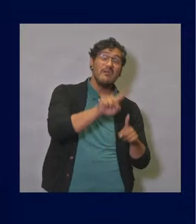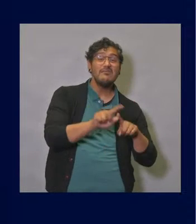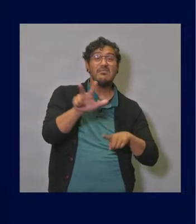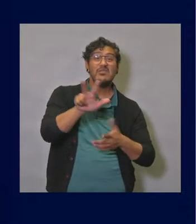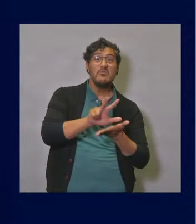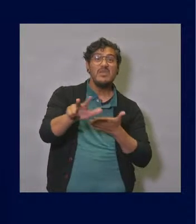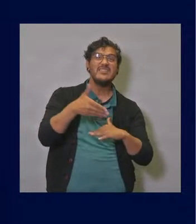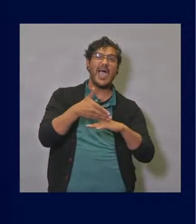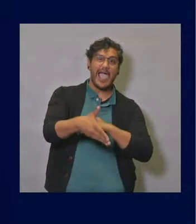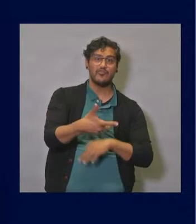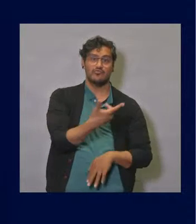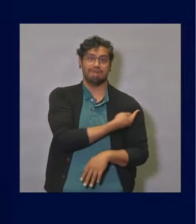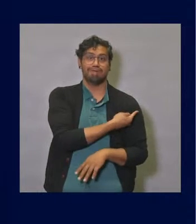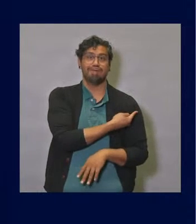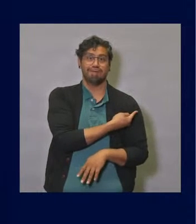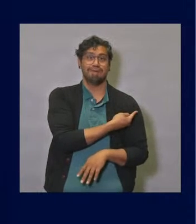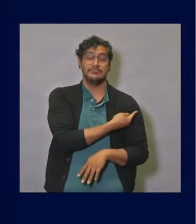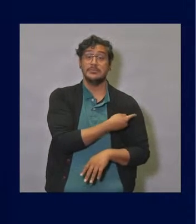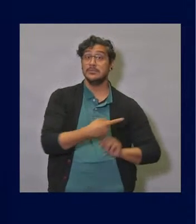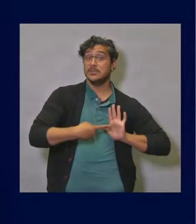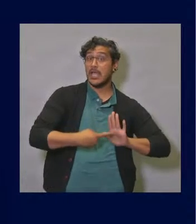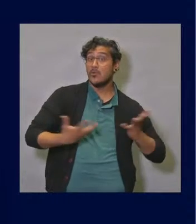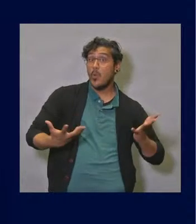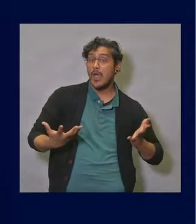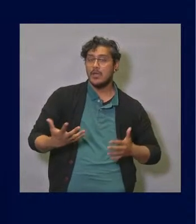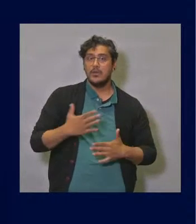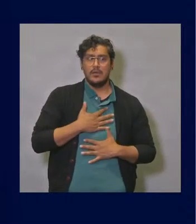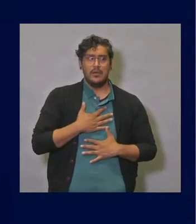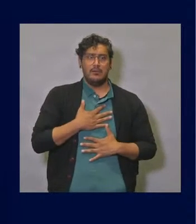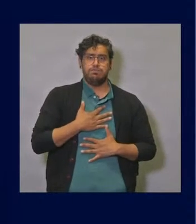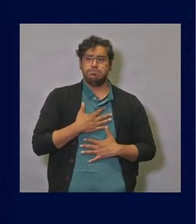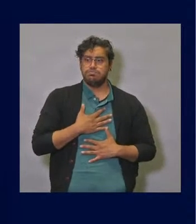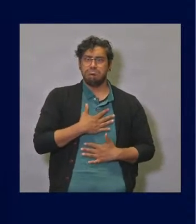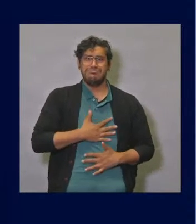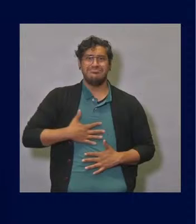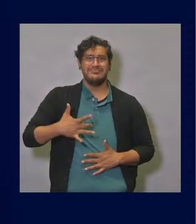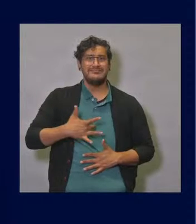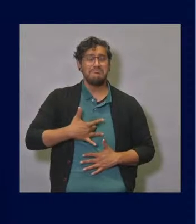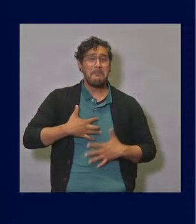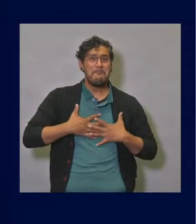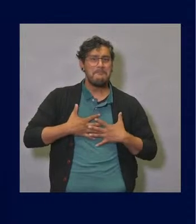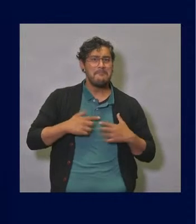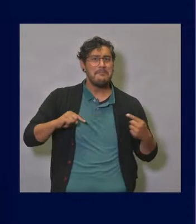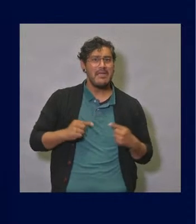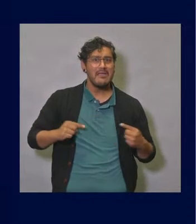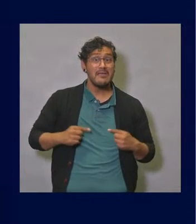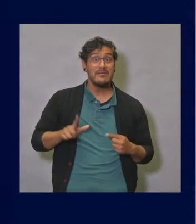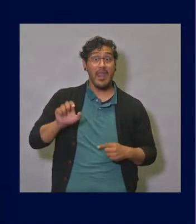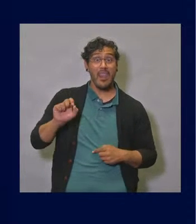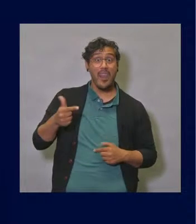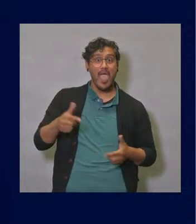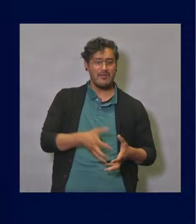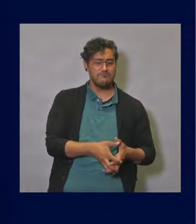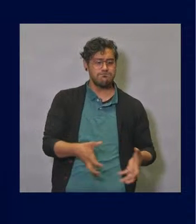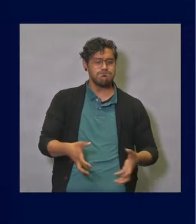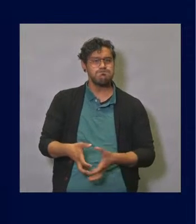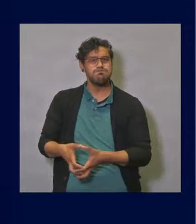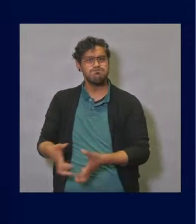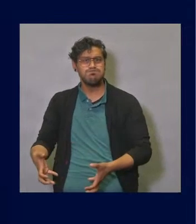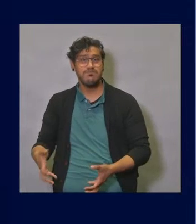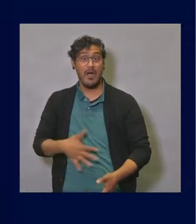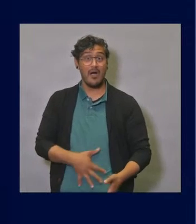vaccination. These signs include shortness of breath, chest pain, leg swelling, persistent abdominal